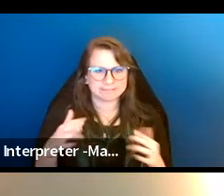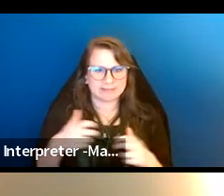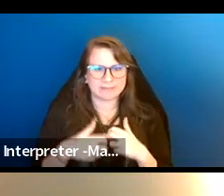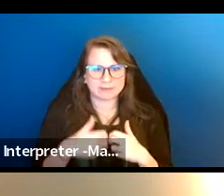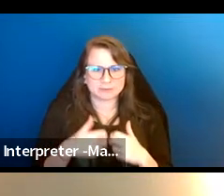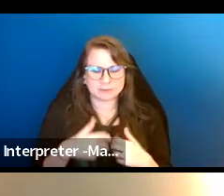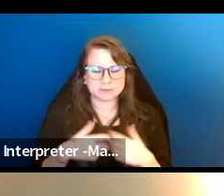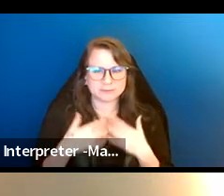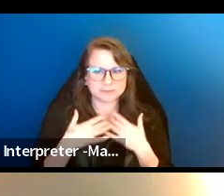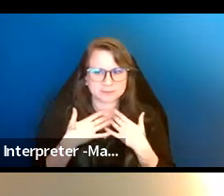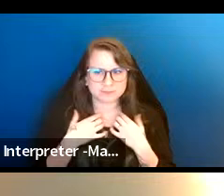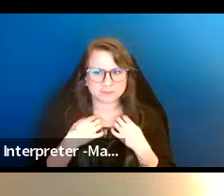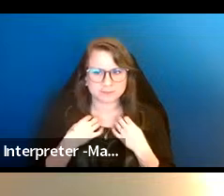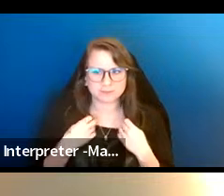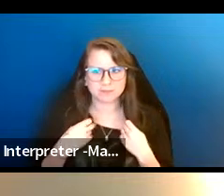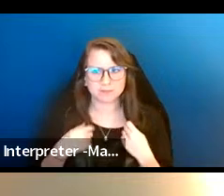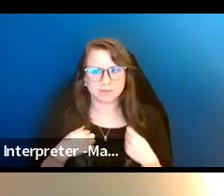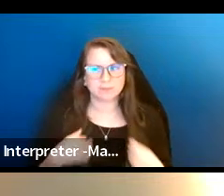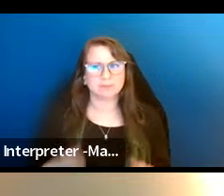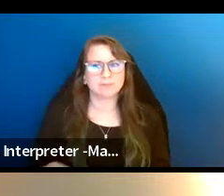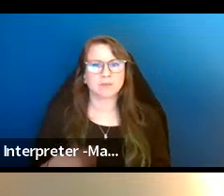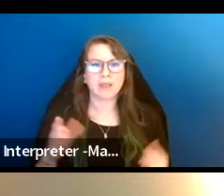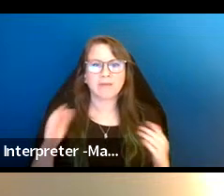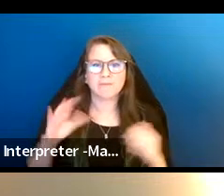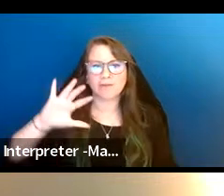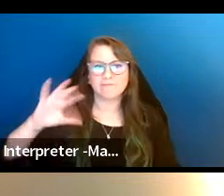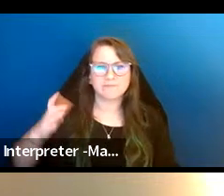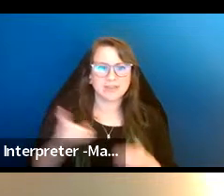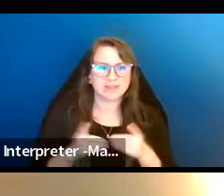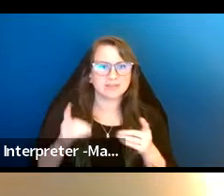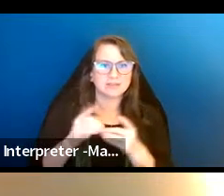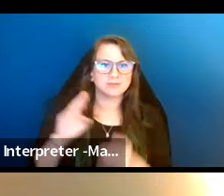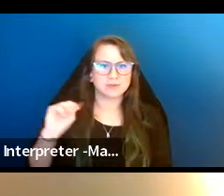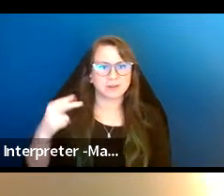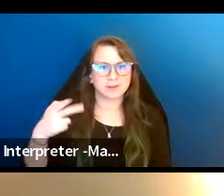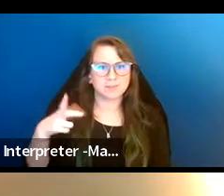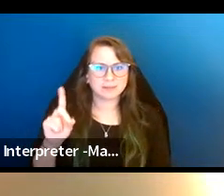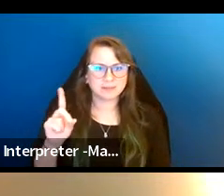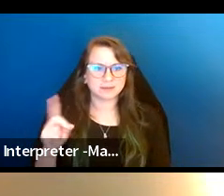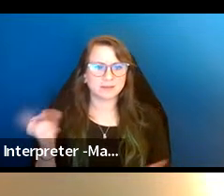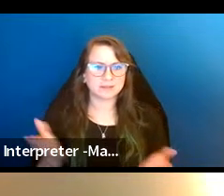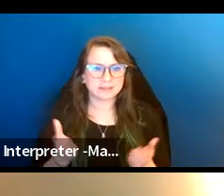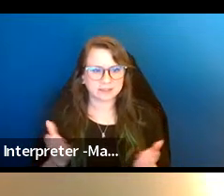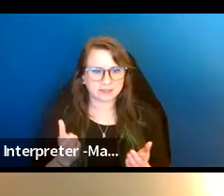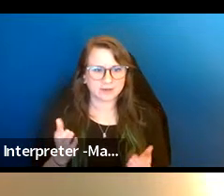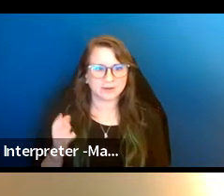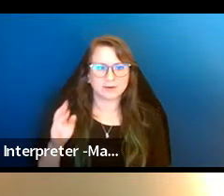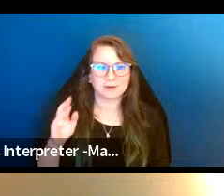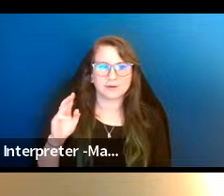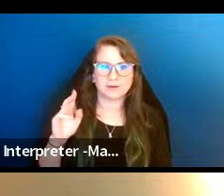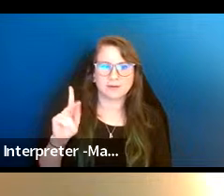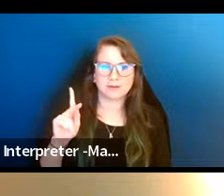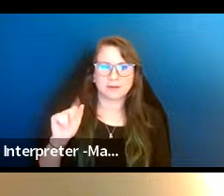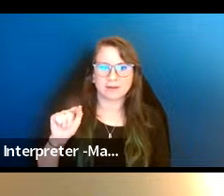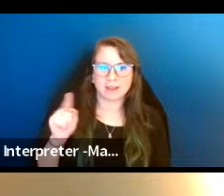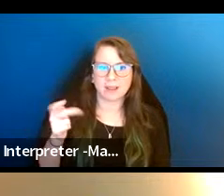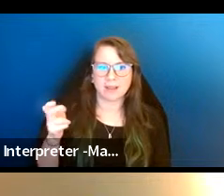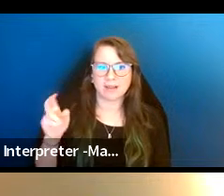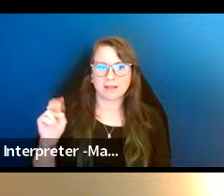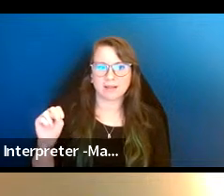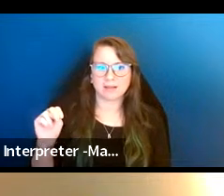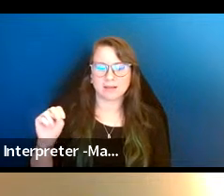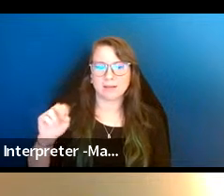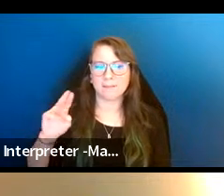here. Have our 5th District Metropolitan Police Department in attendance today. We have Captain Monahan. How